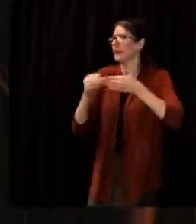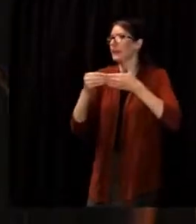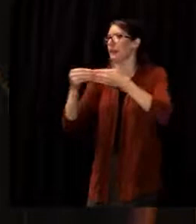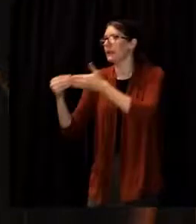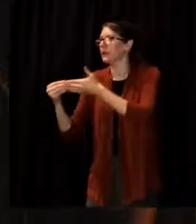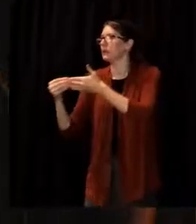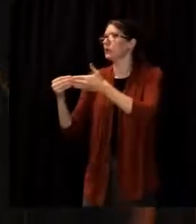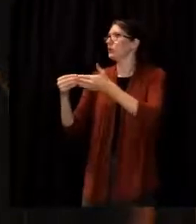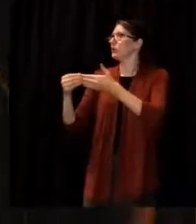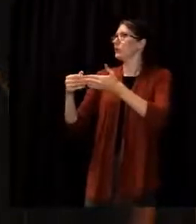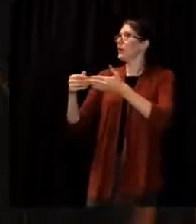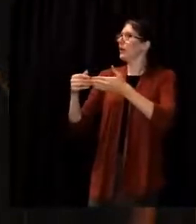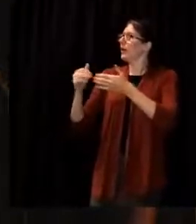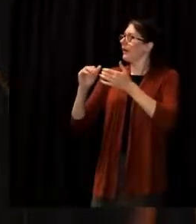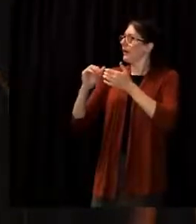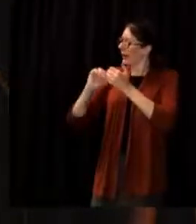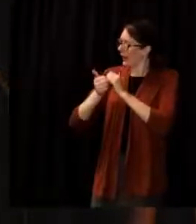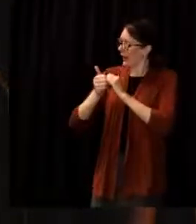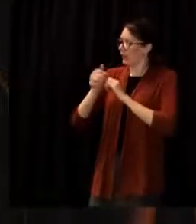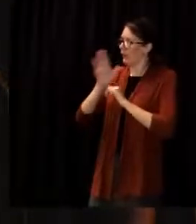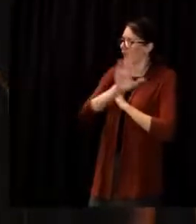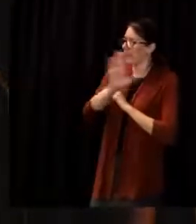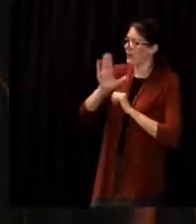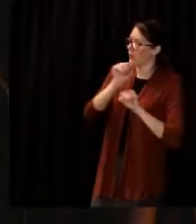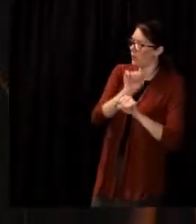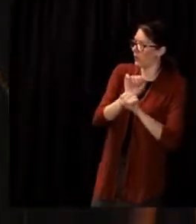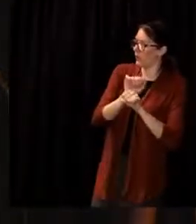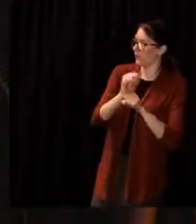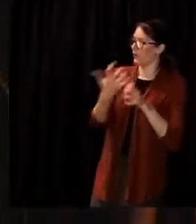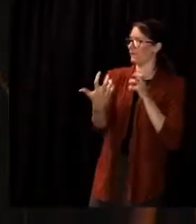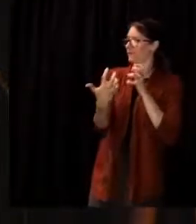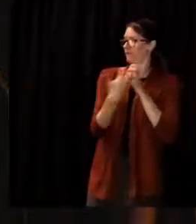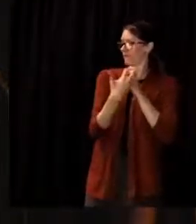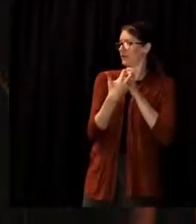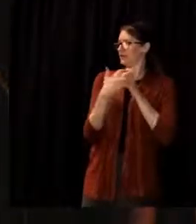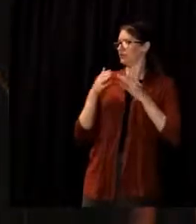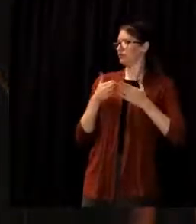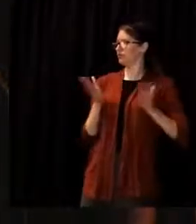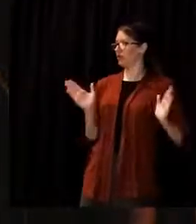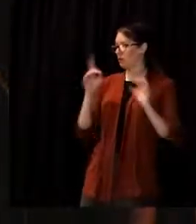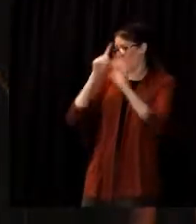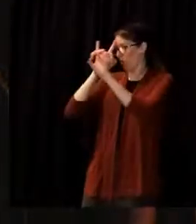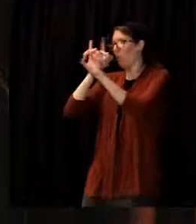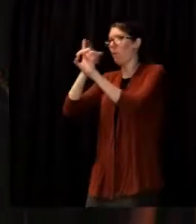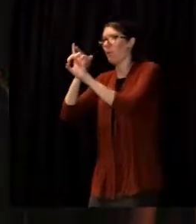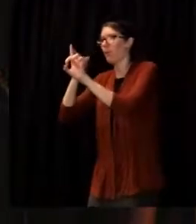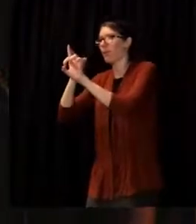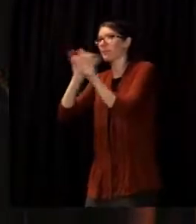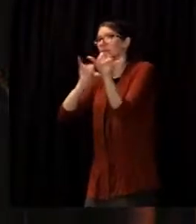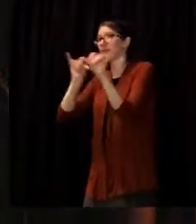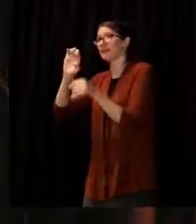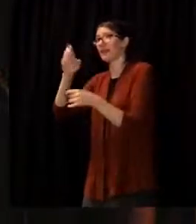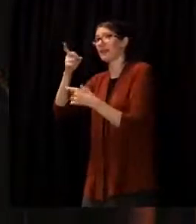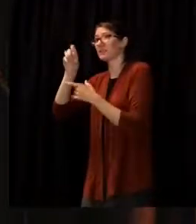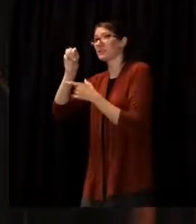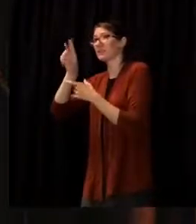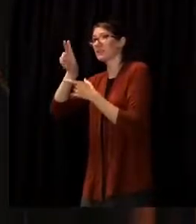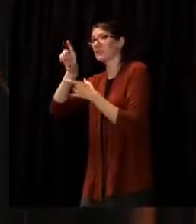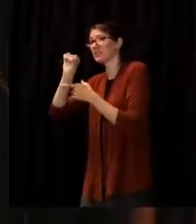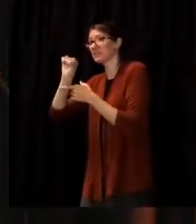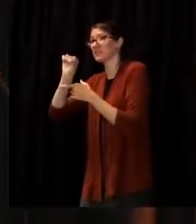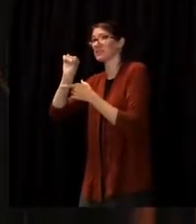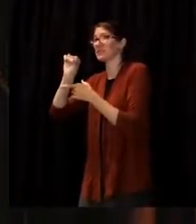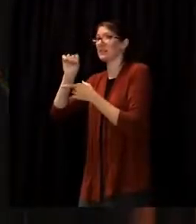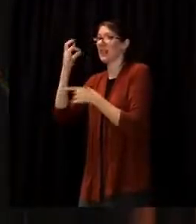and understand how what they're doing fits within the whole. And we can do what Moses did in Exodus 18, as he said, I can't do it all. We're going to